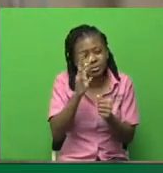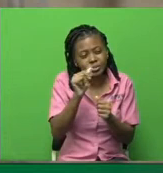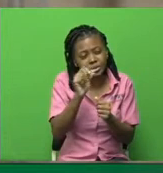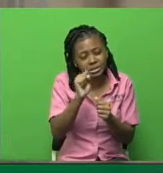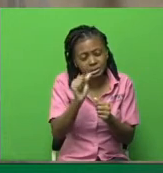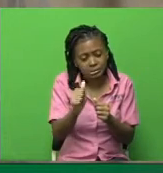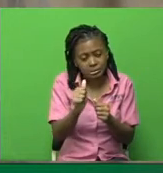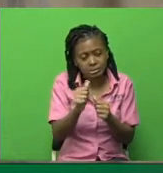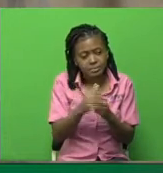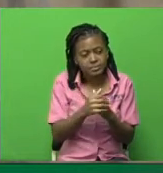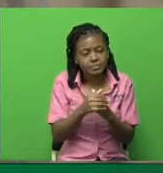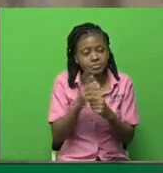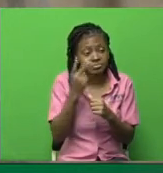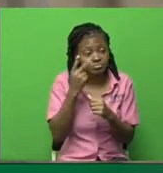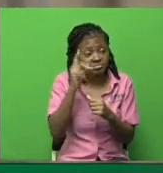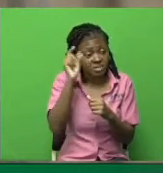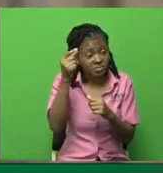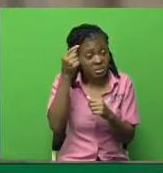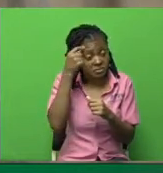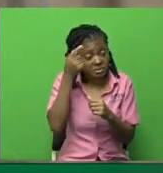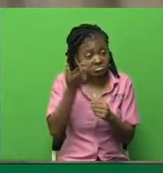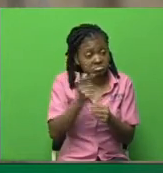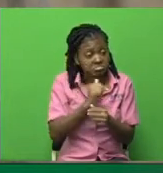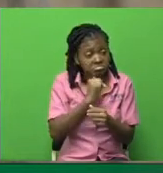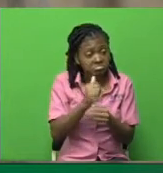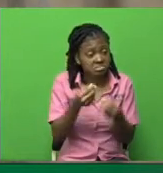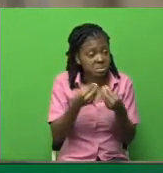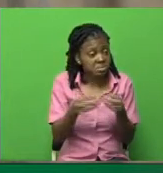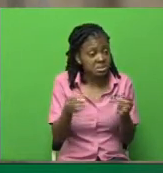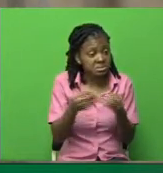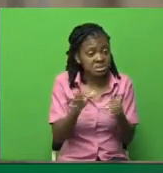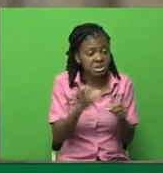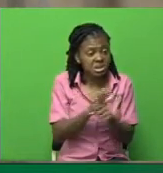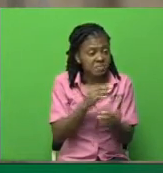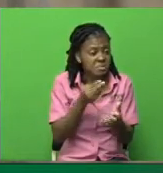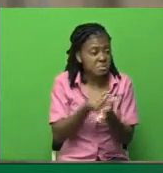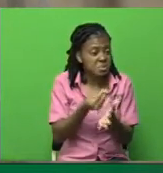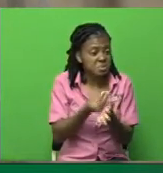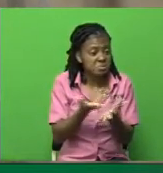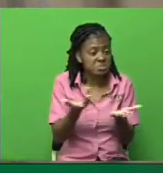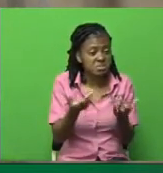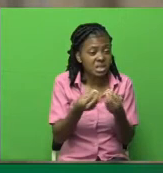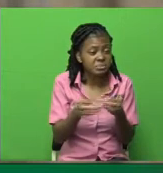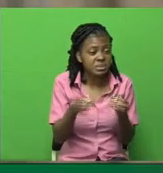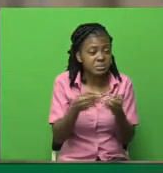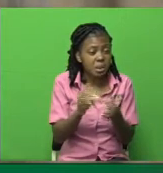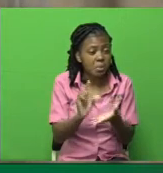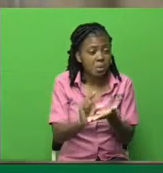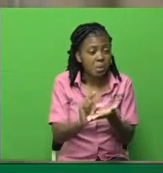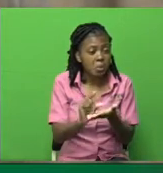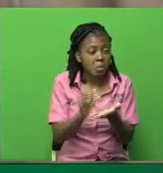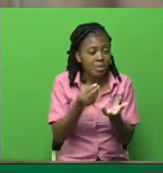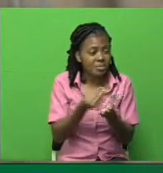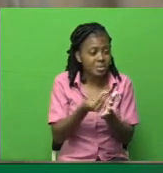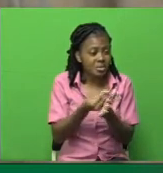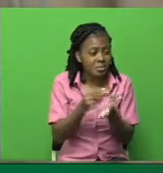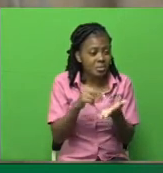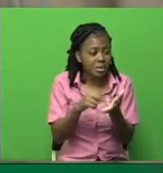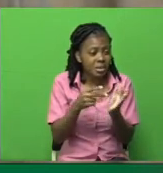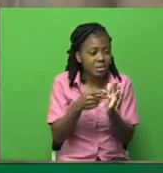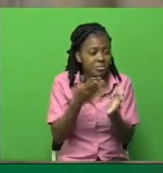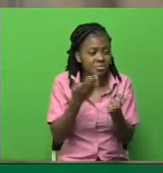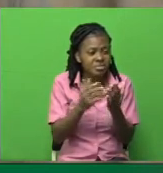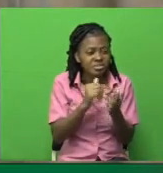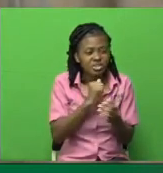government could not even spend what they allocated so what it in fact told you madam speaker is very little